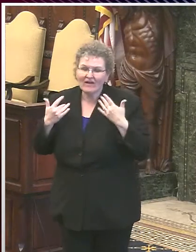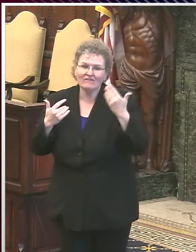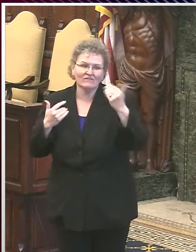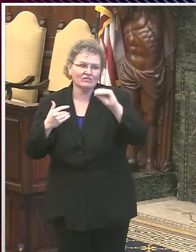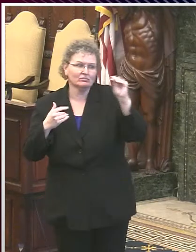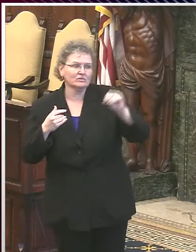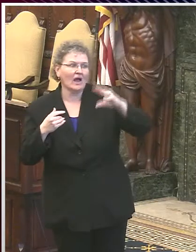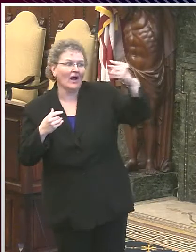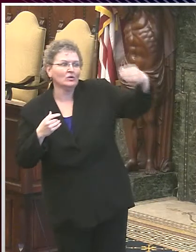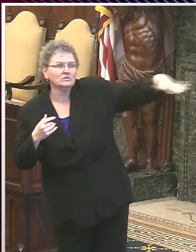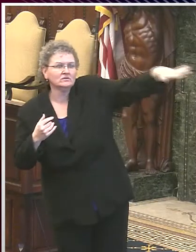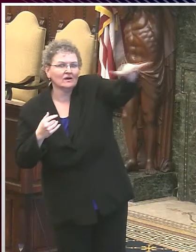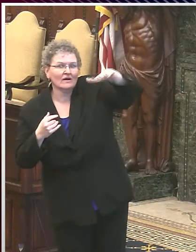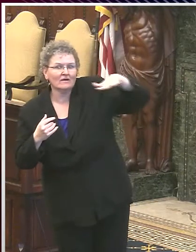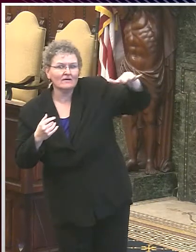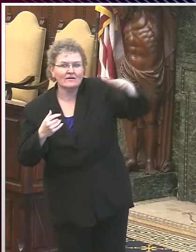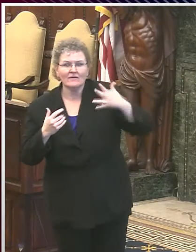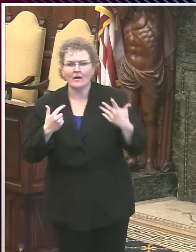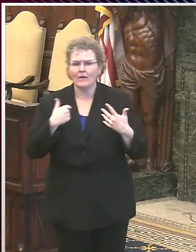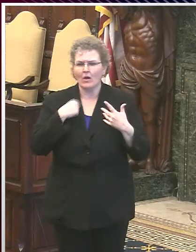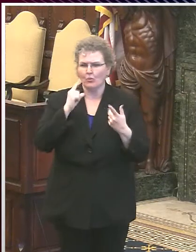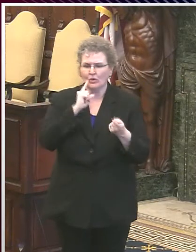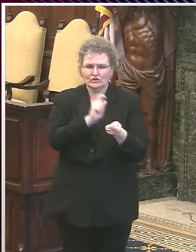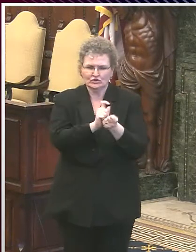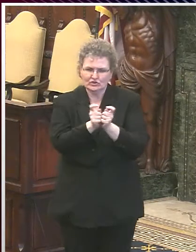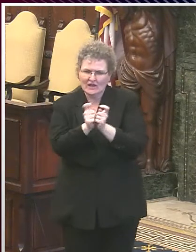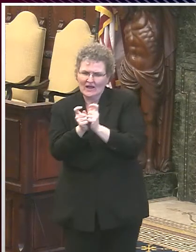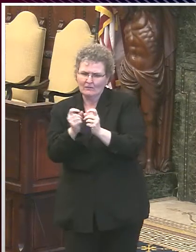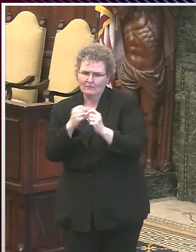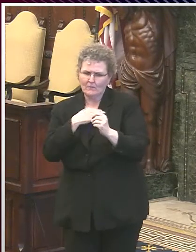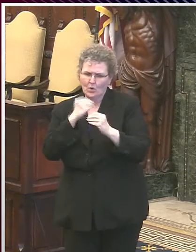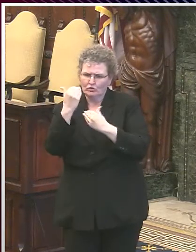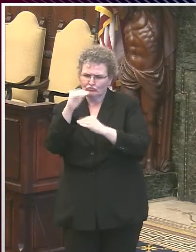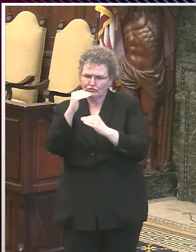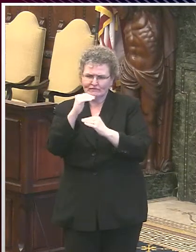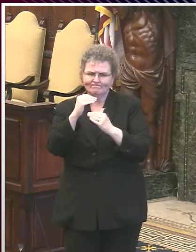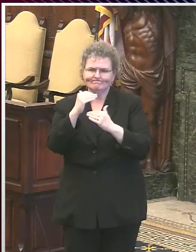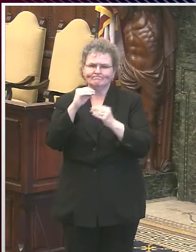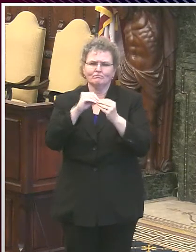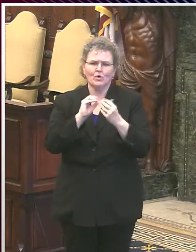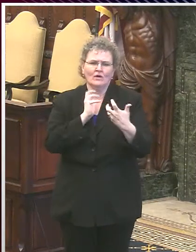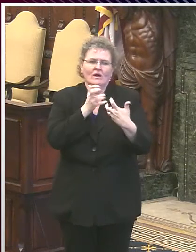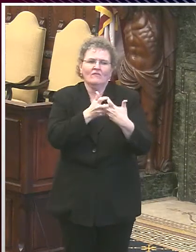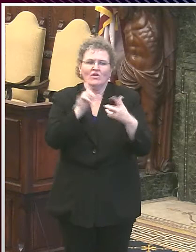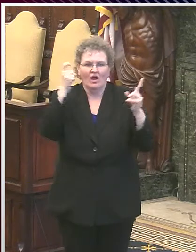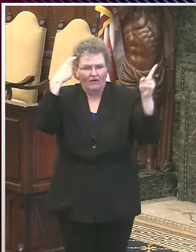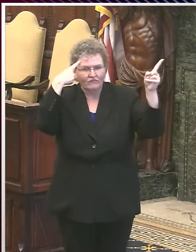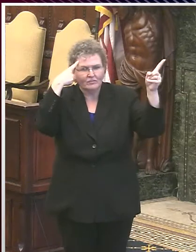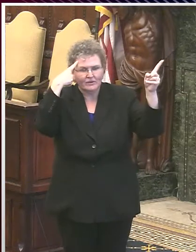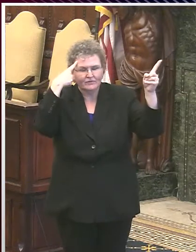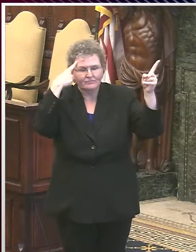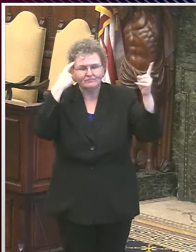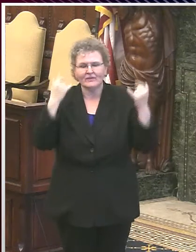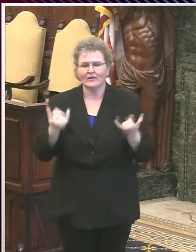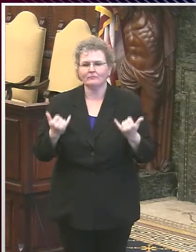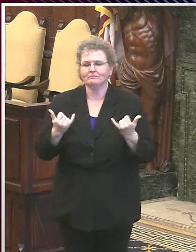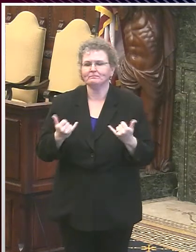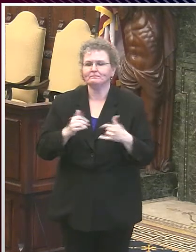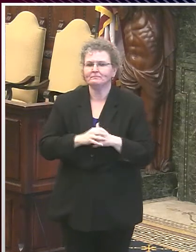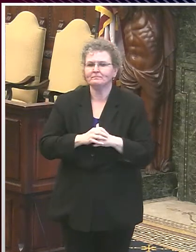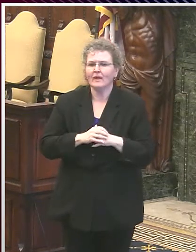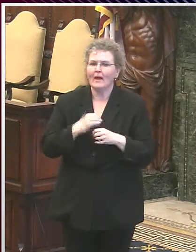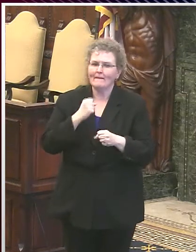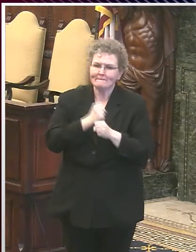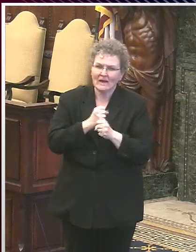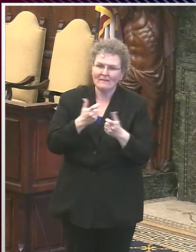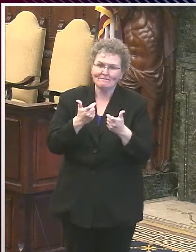outdoors. So we will be changing our restrictions as well to be consistent with the governor's plans. This affects in particular the very